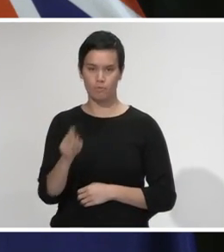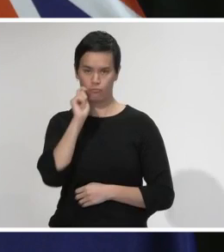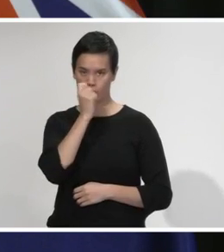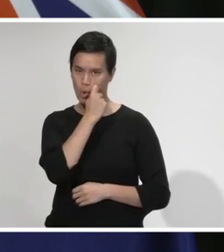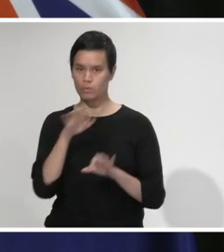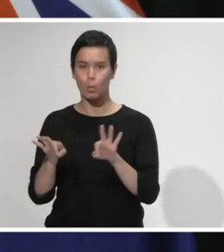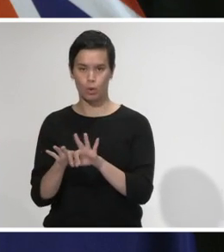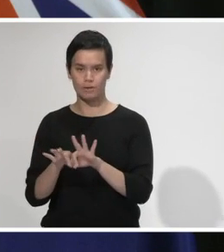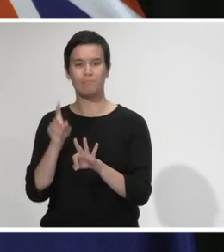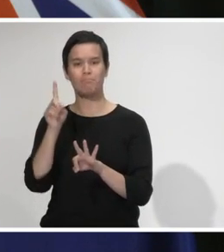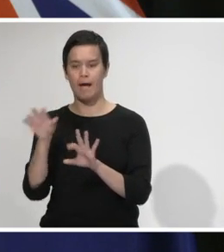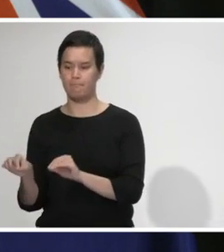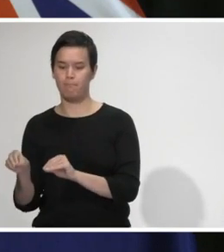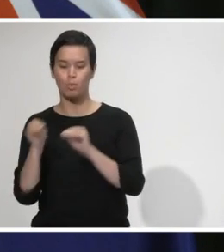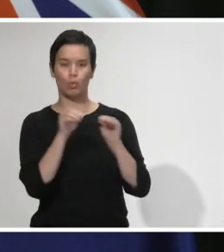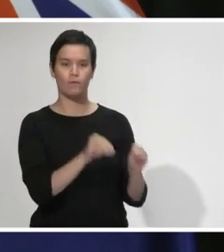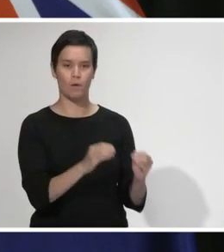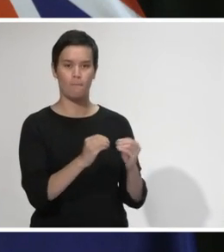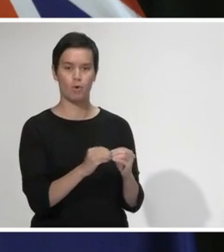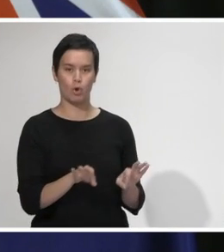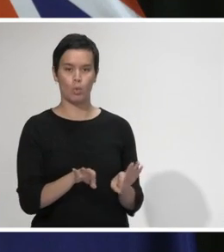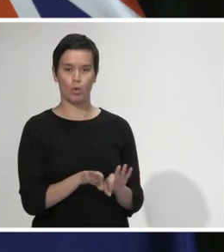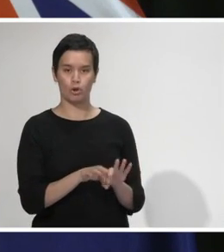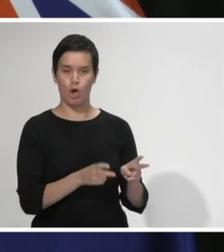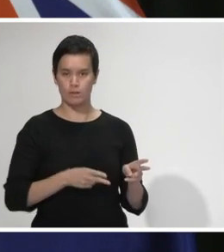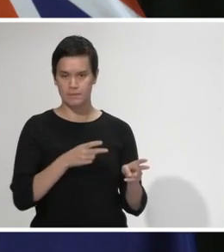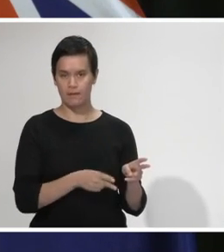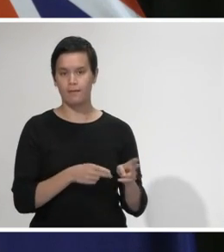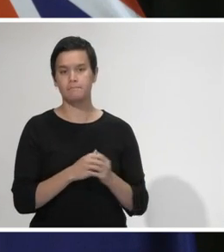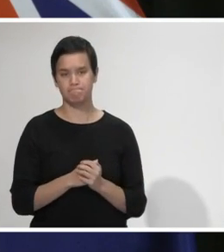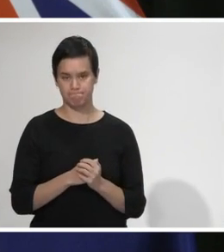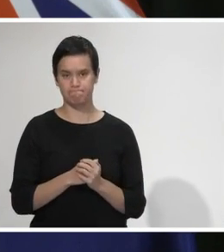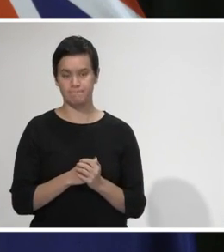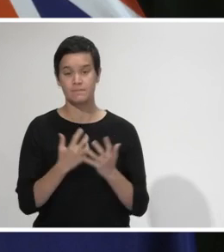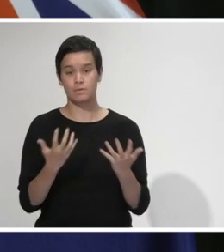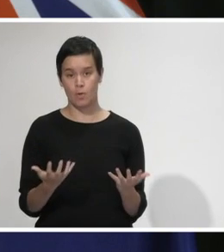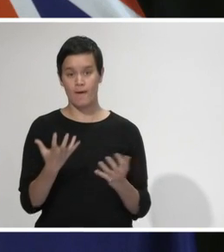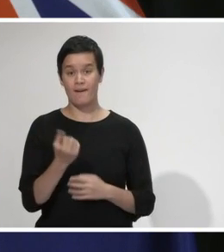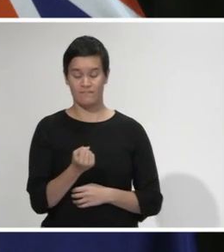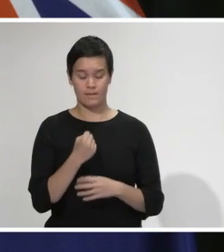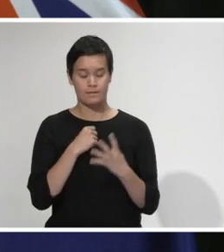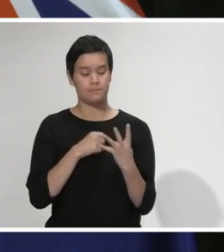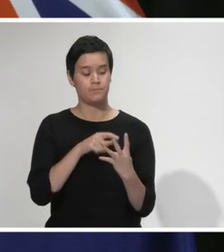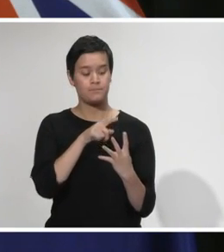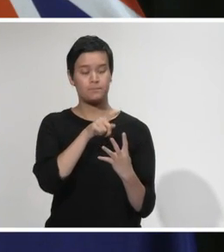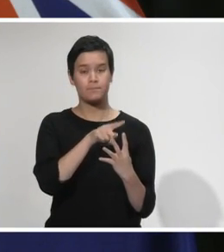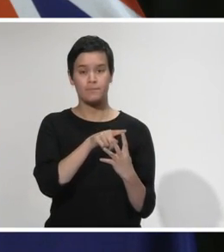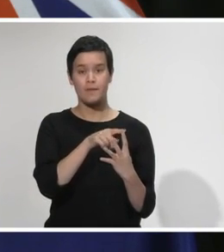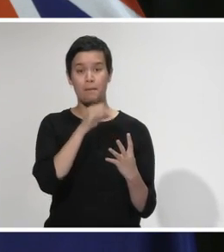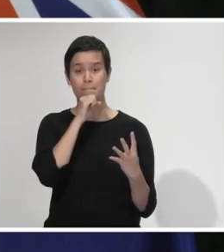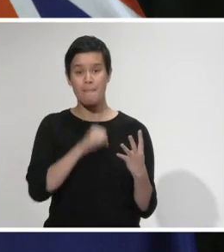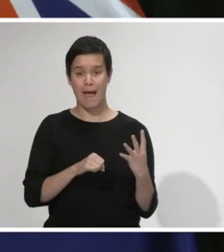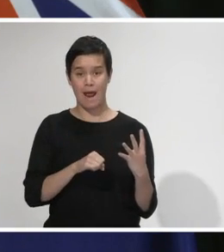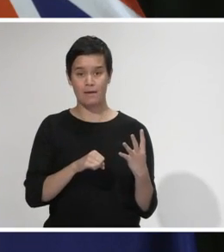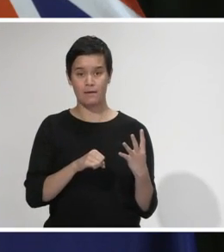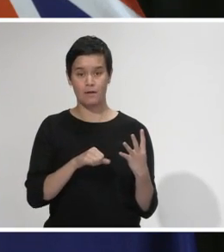Hospital. So the deaths I'm updating you on today are of a man in his 90s at Burwood Hospital, a man in